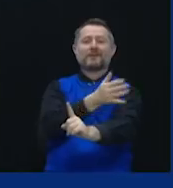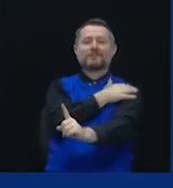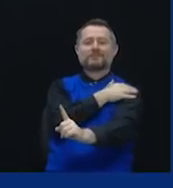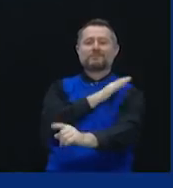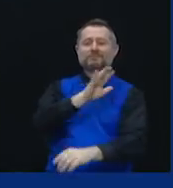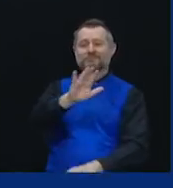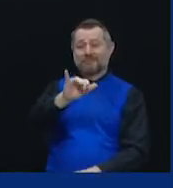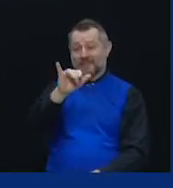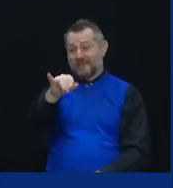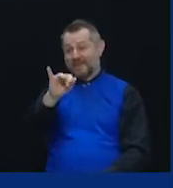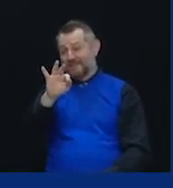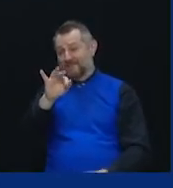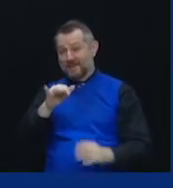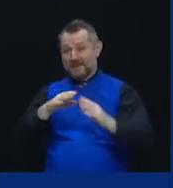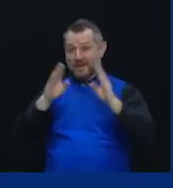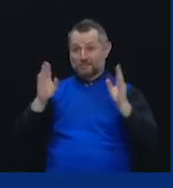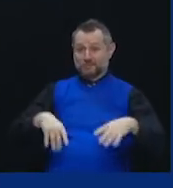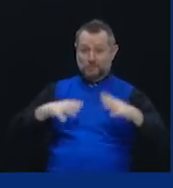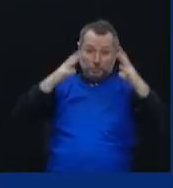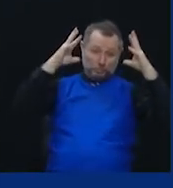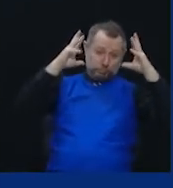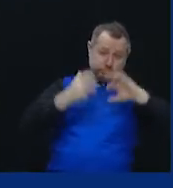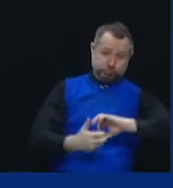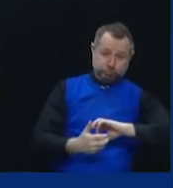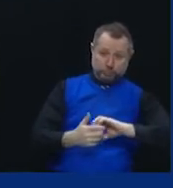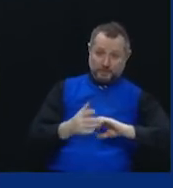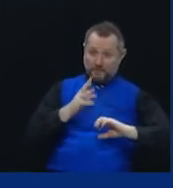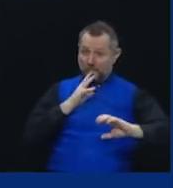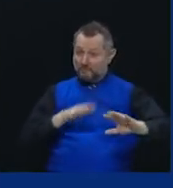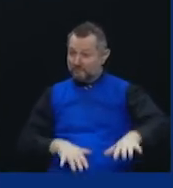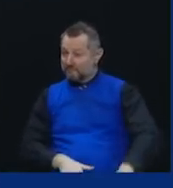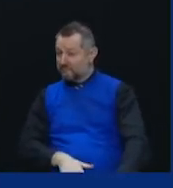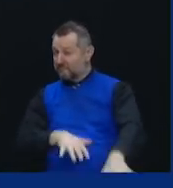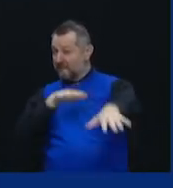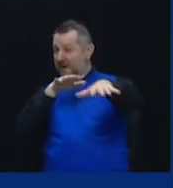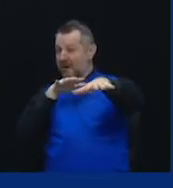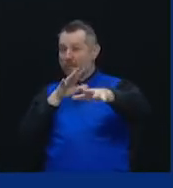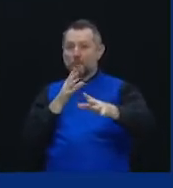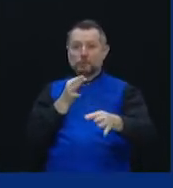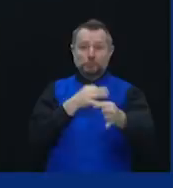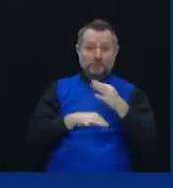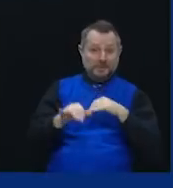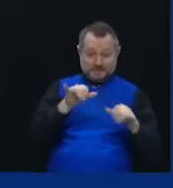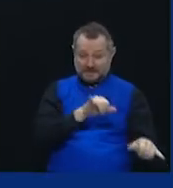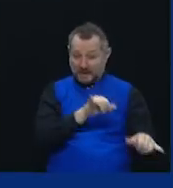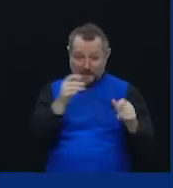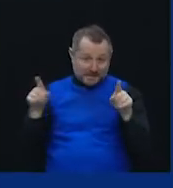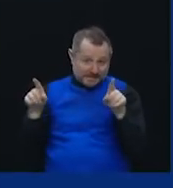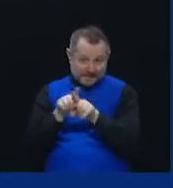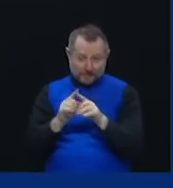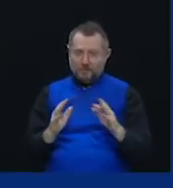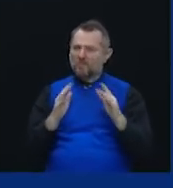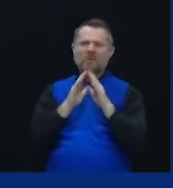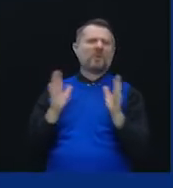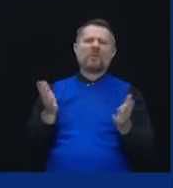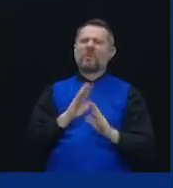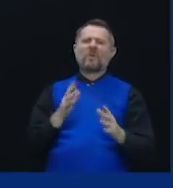is destroyed by a flood. You don't replace the home as it was. You take the opportunity to make it even